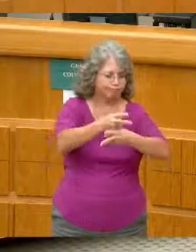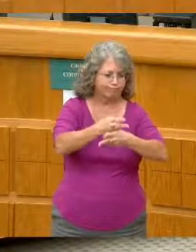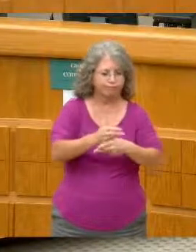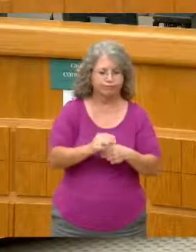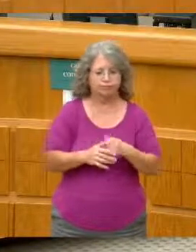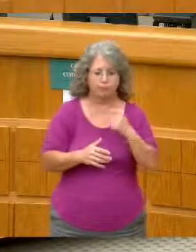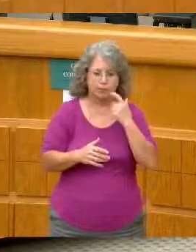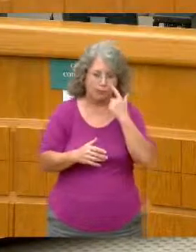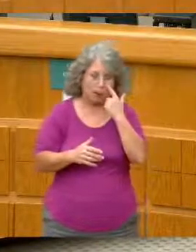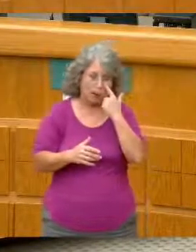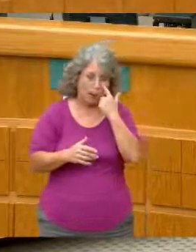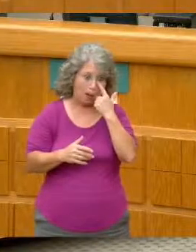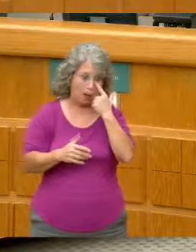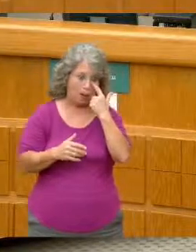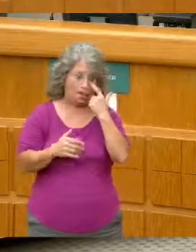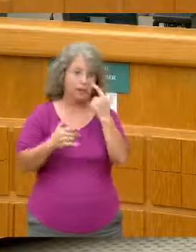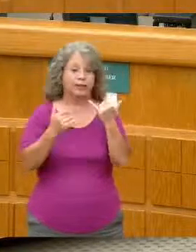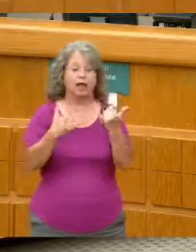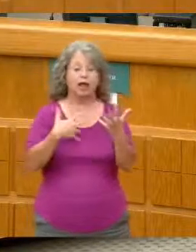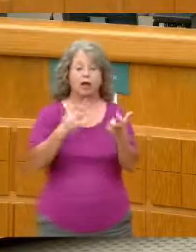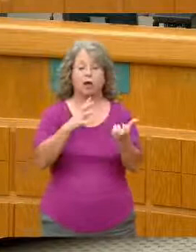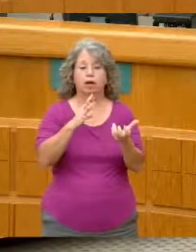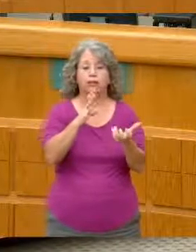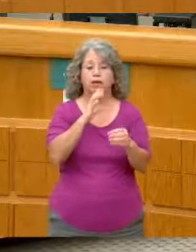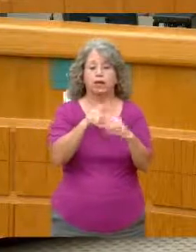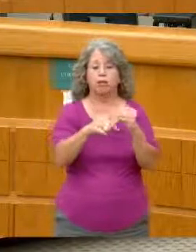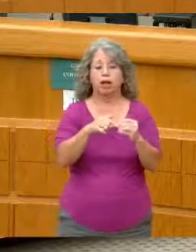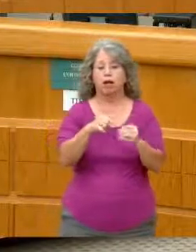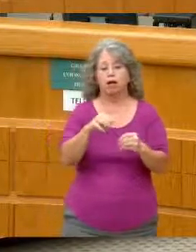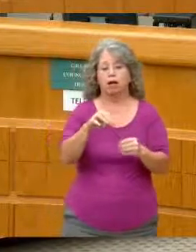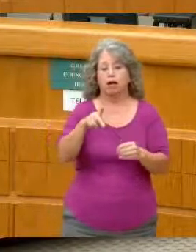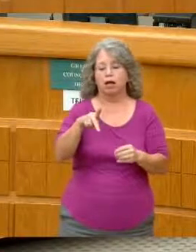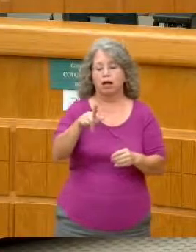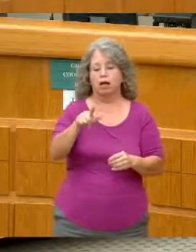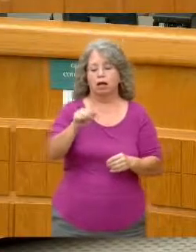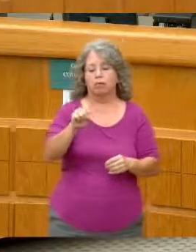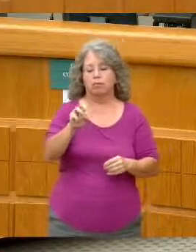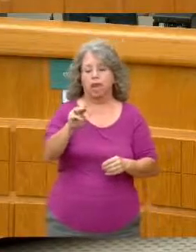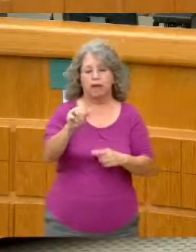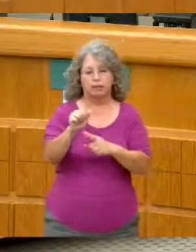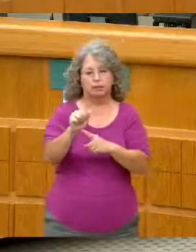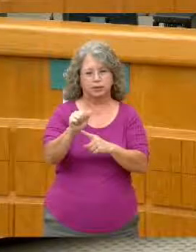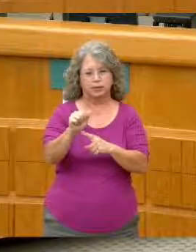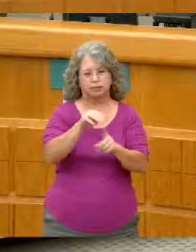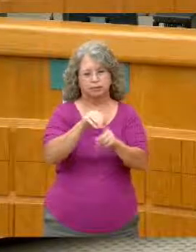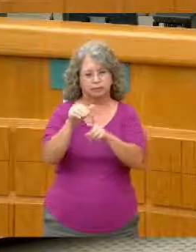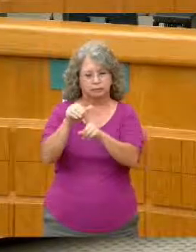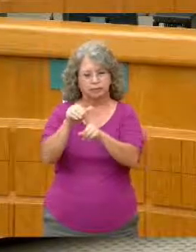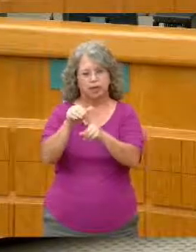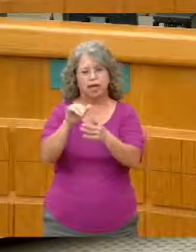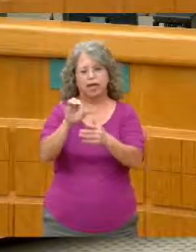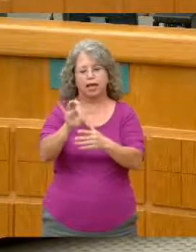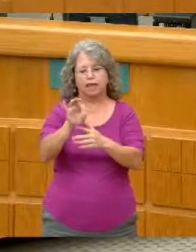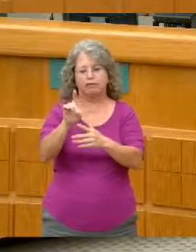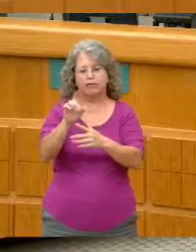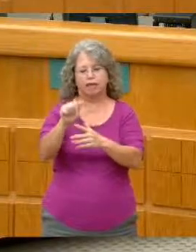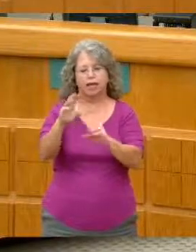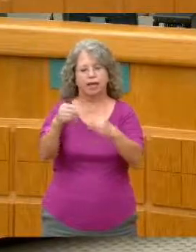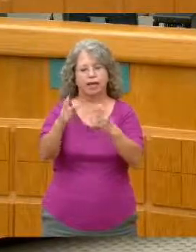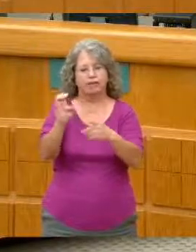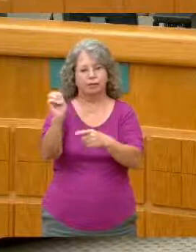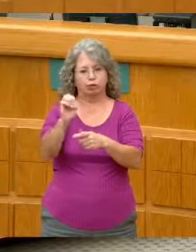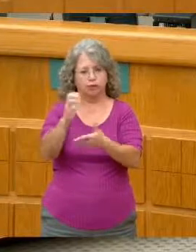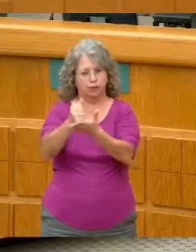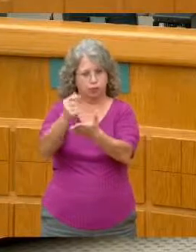that vein, health care, I'm going to end with convalescent plasma and tell you and remind you that the FDA has given